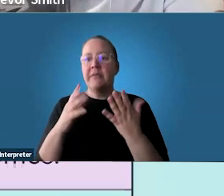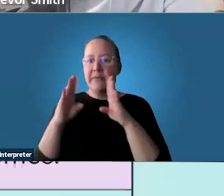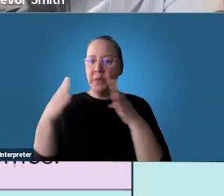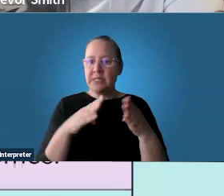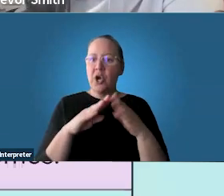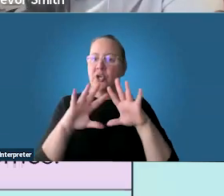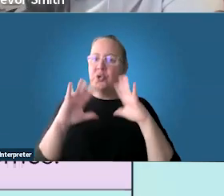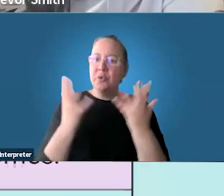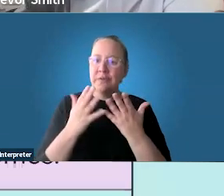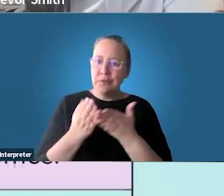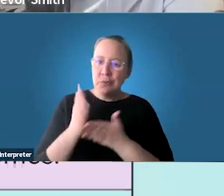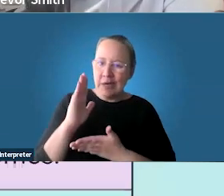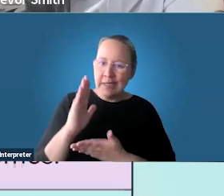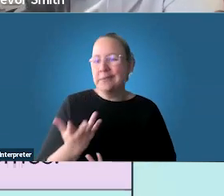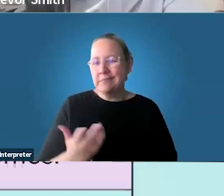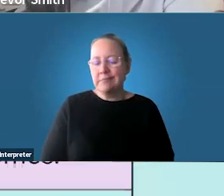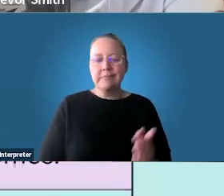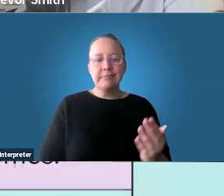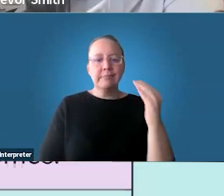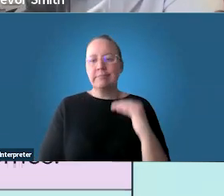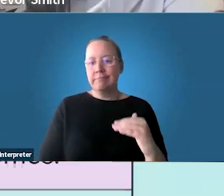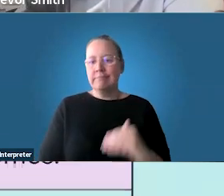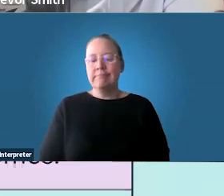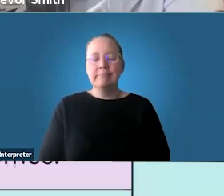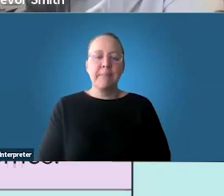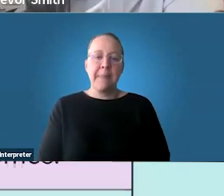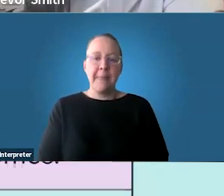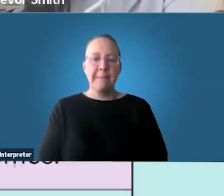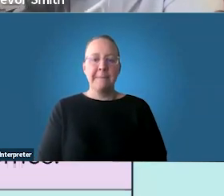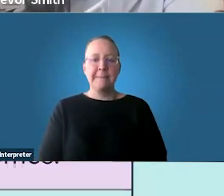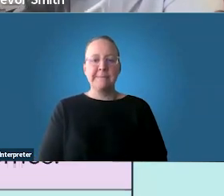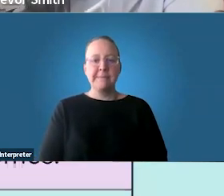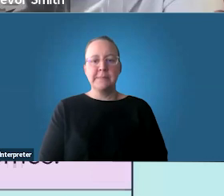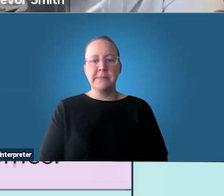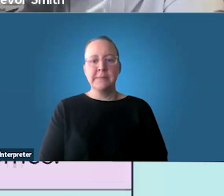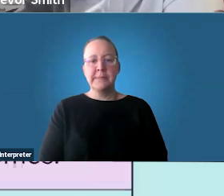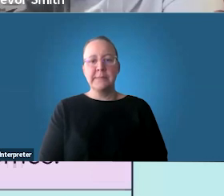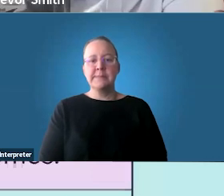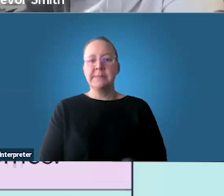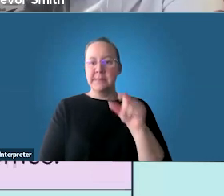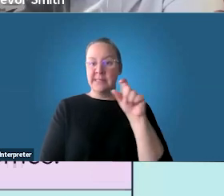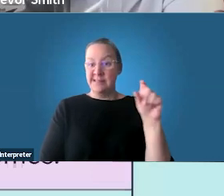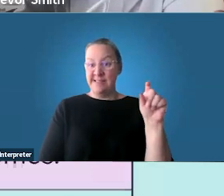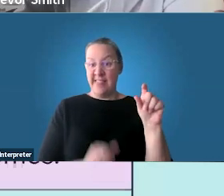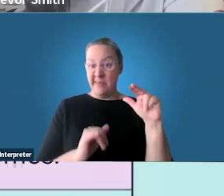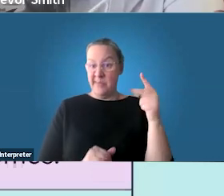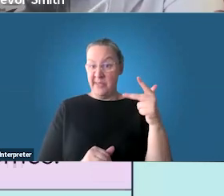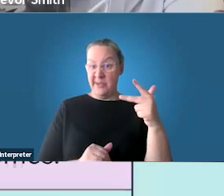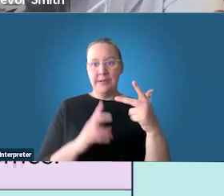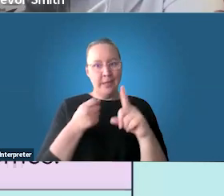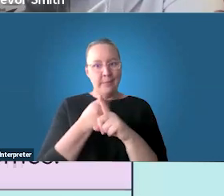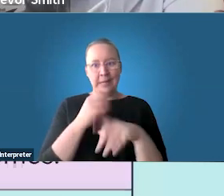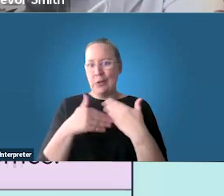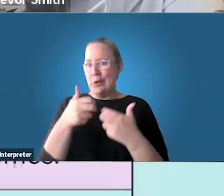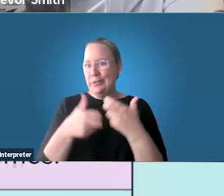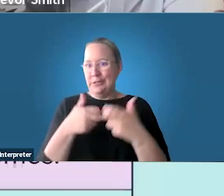as some of you all named earlier. Scarcity and zero sum, probably the one that cuts across all issues that focus